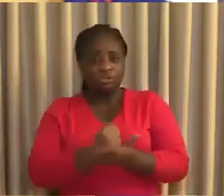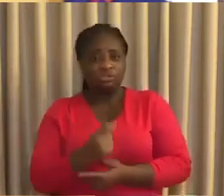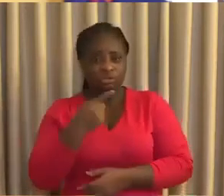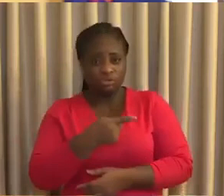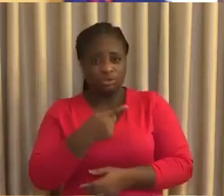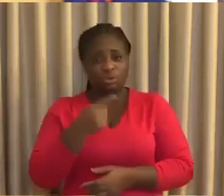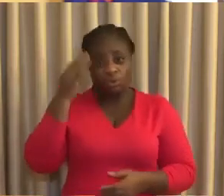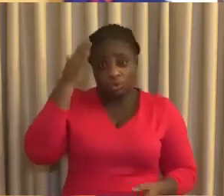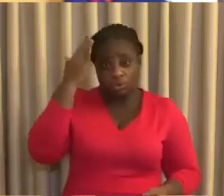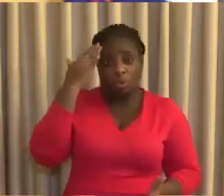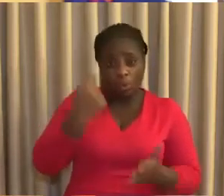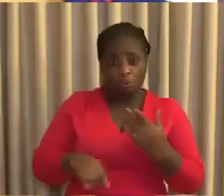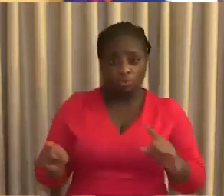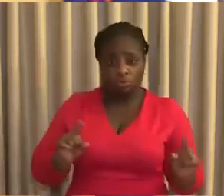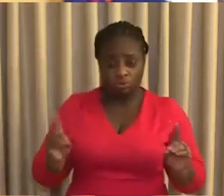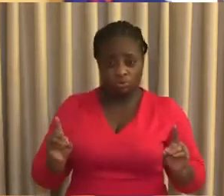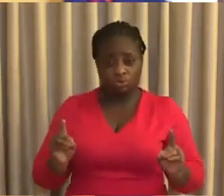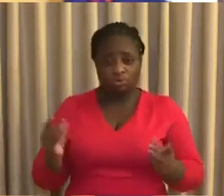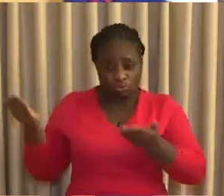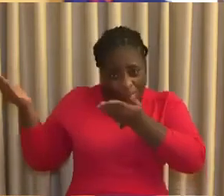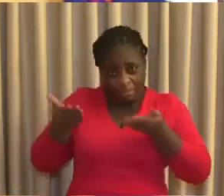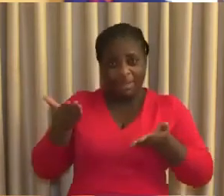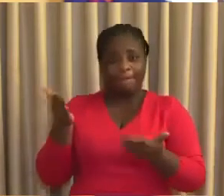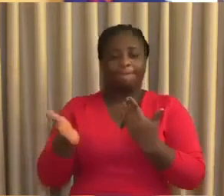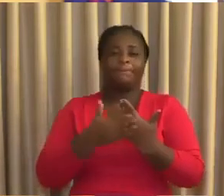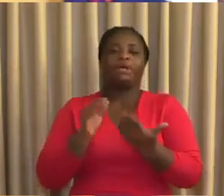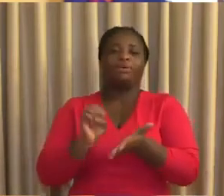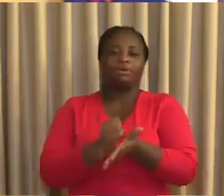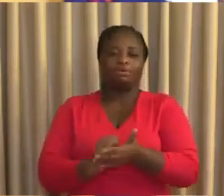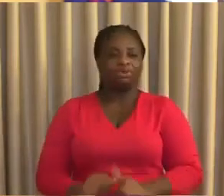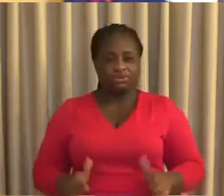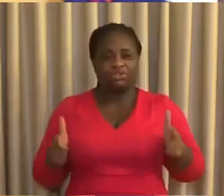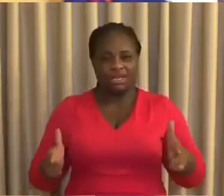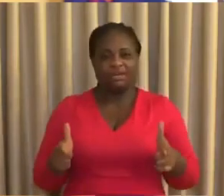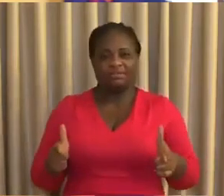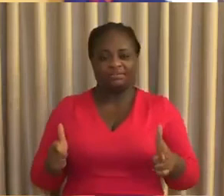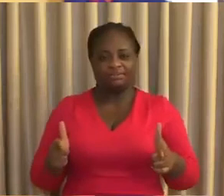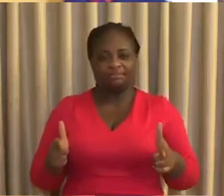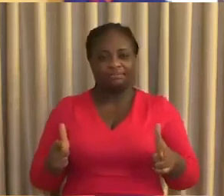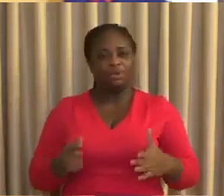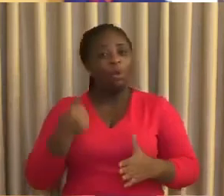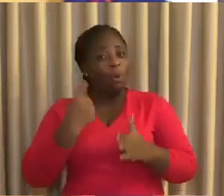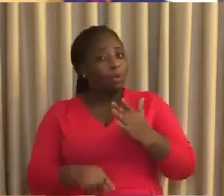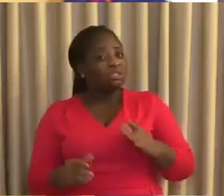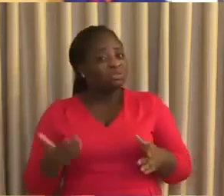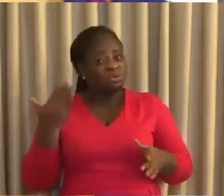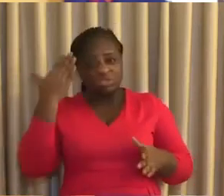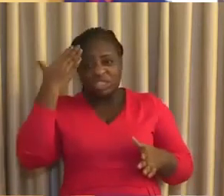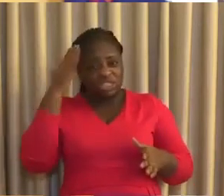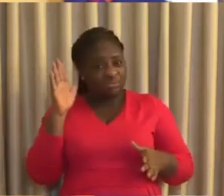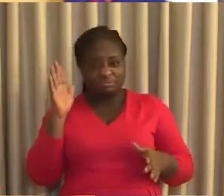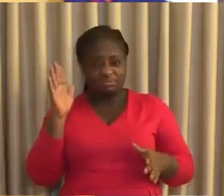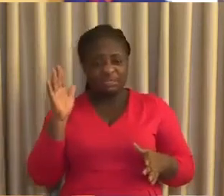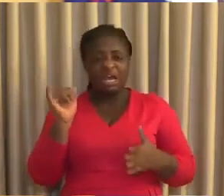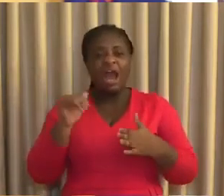to bring back our economy back to life. What we do not know is how to bring people back